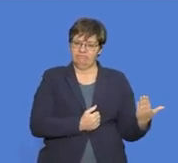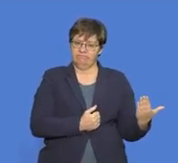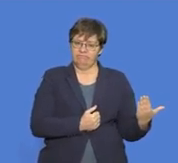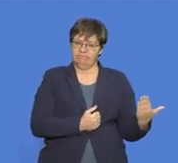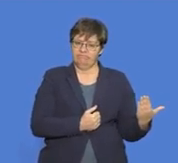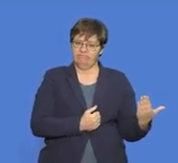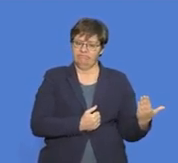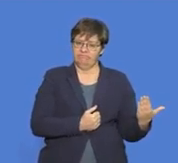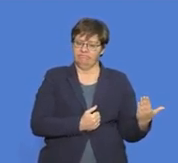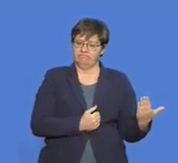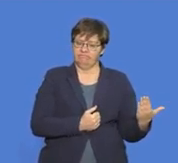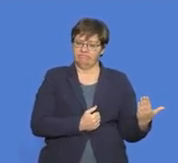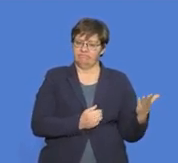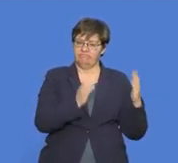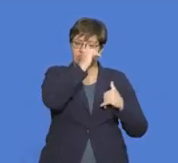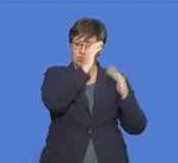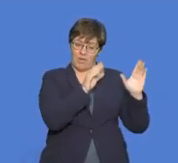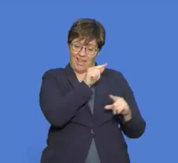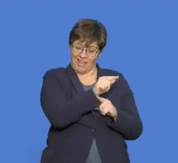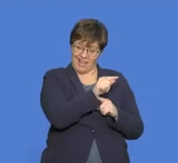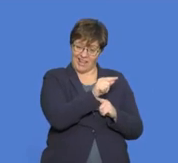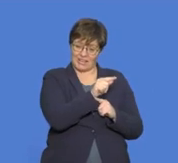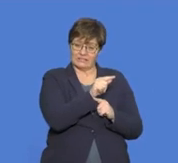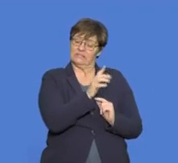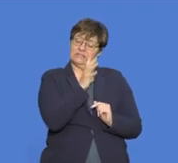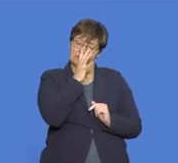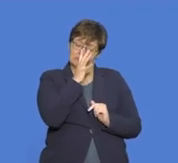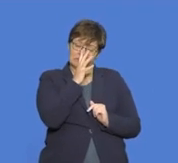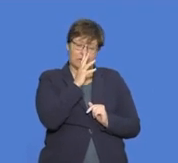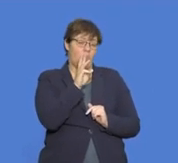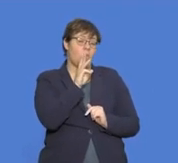in this little square, lots of water